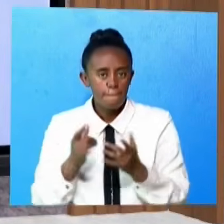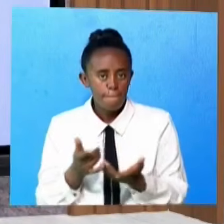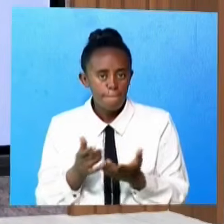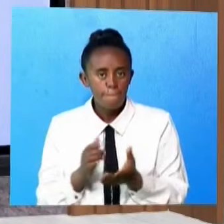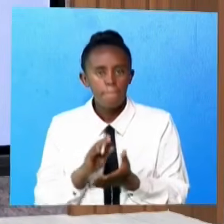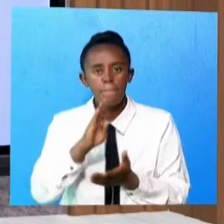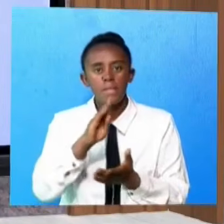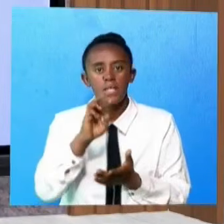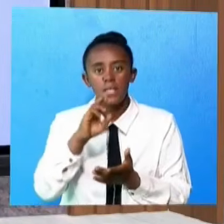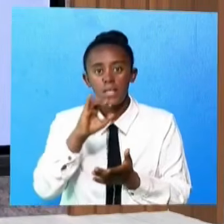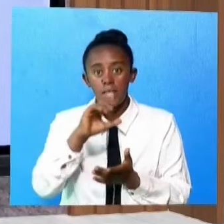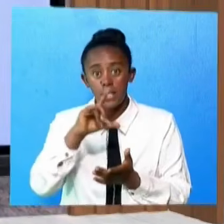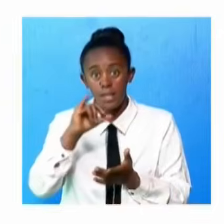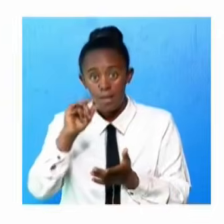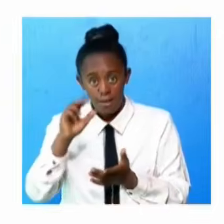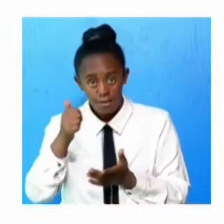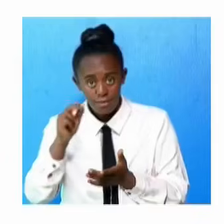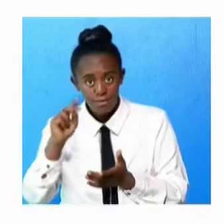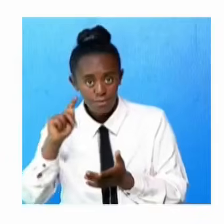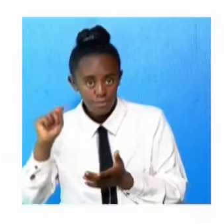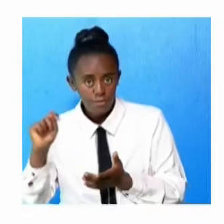brilliant as possible. Yeah.